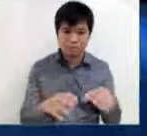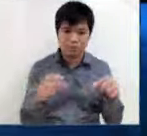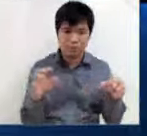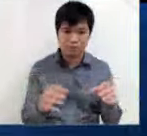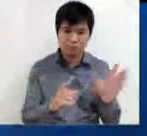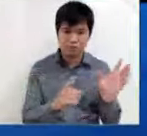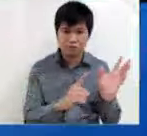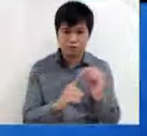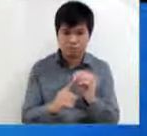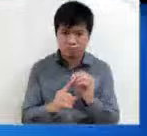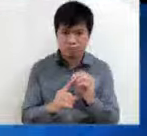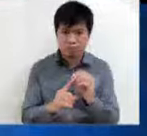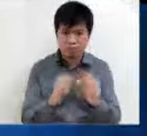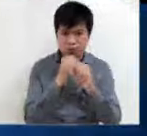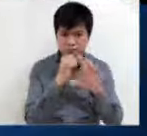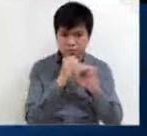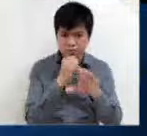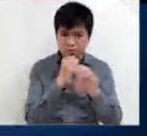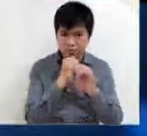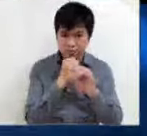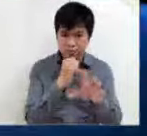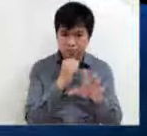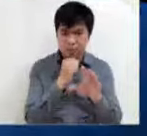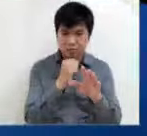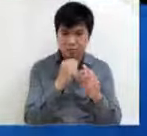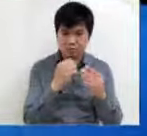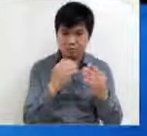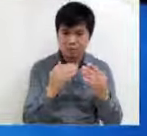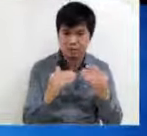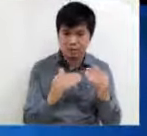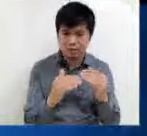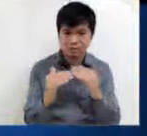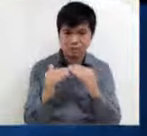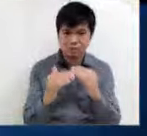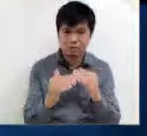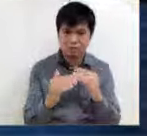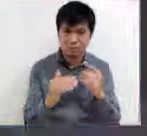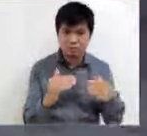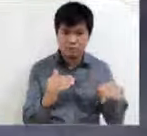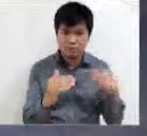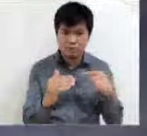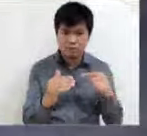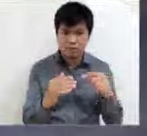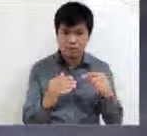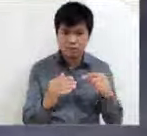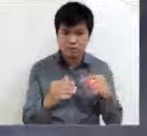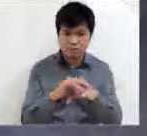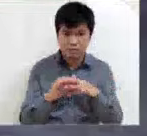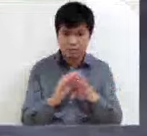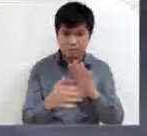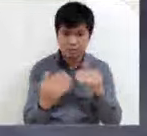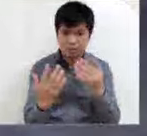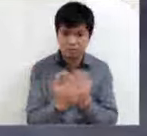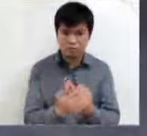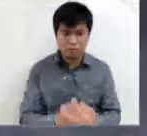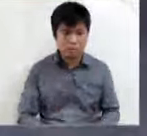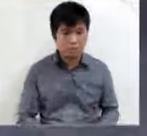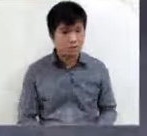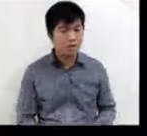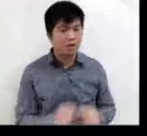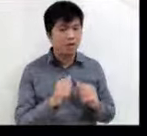promotes equity and diversity and accessibility for all. So, but really, how do